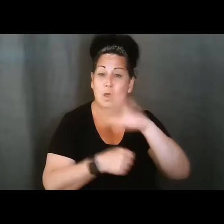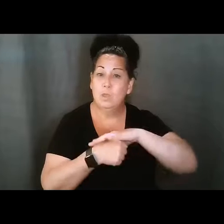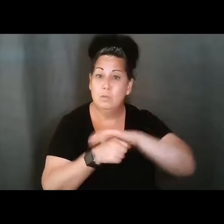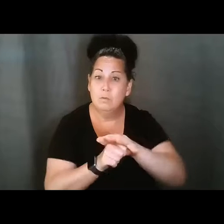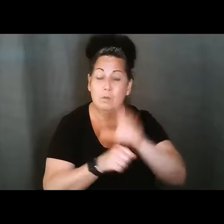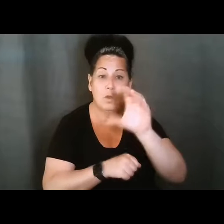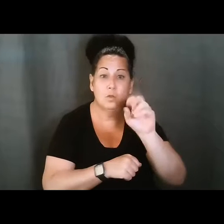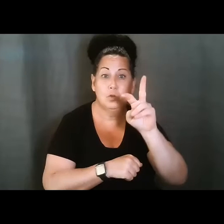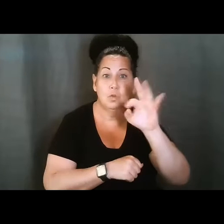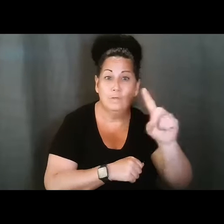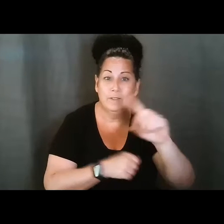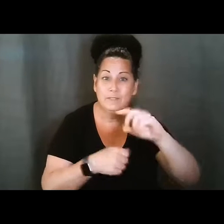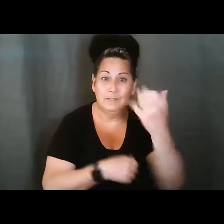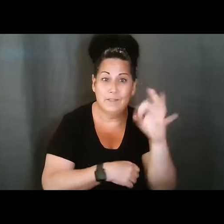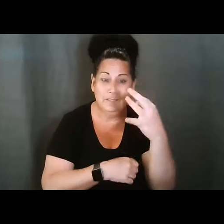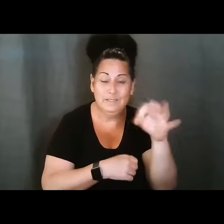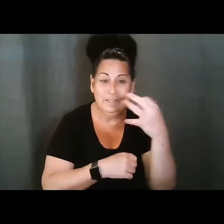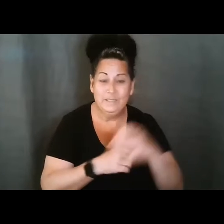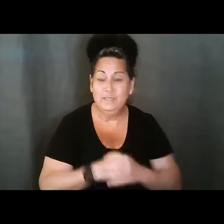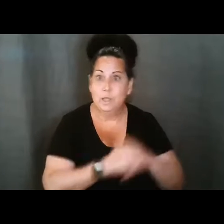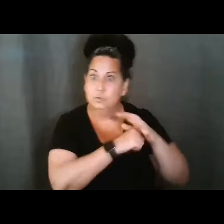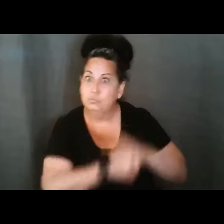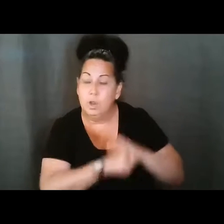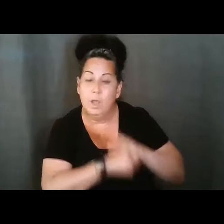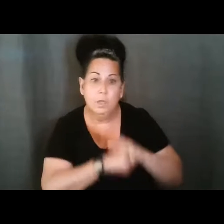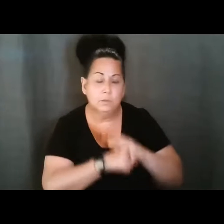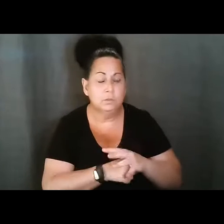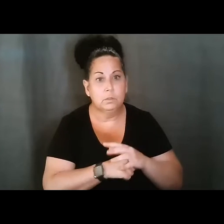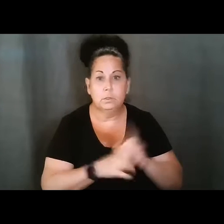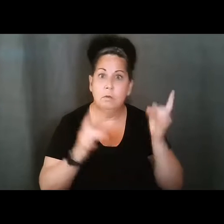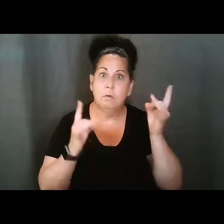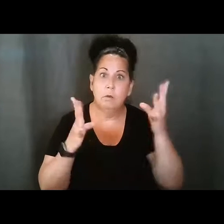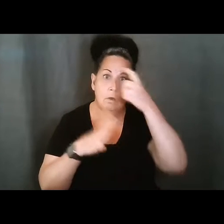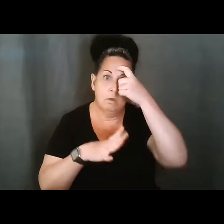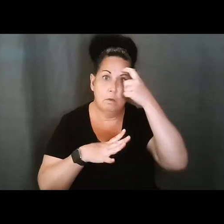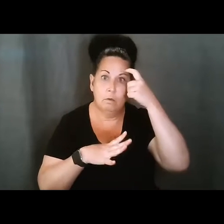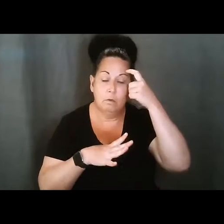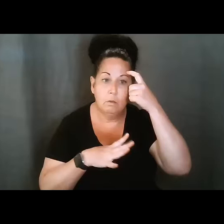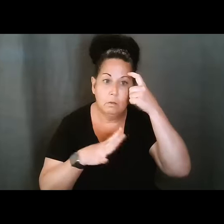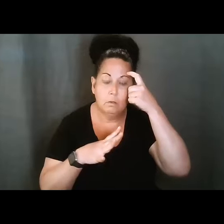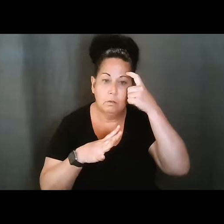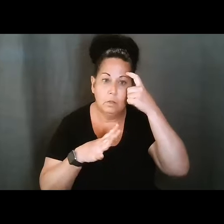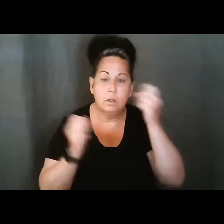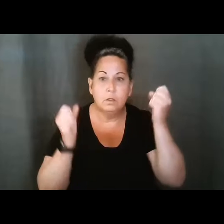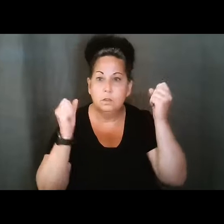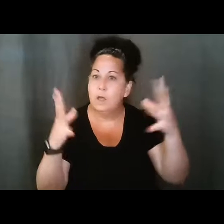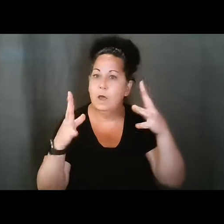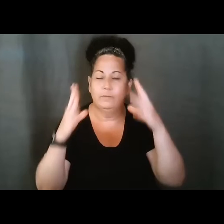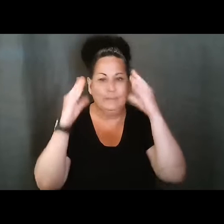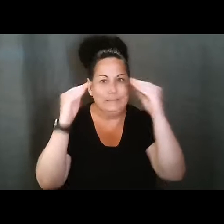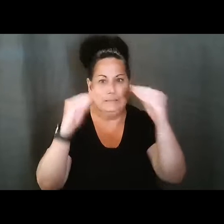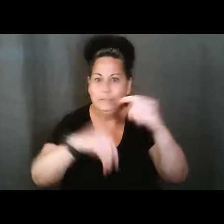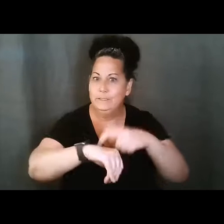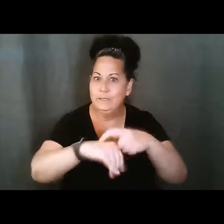sense of what? Trauma. So that means we are educationally poor because we've lost all of this instruction time. So our community